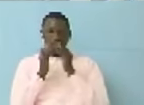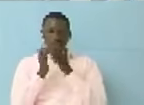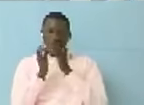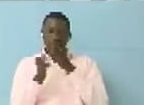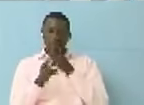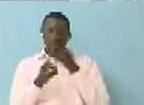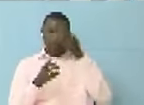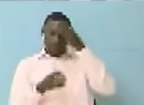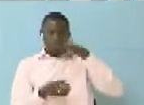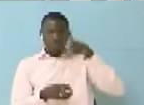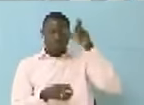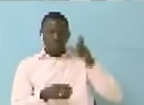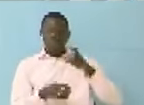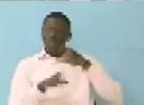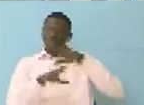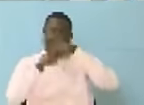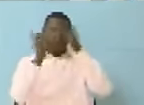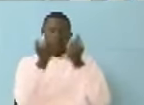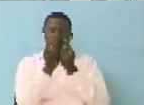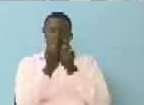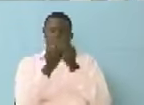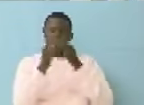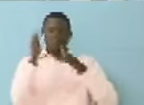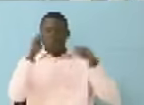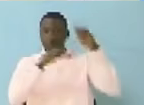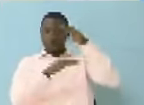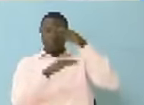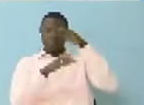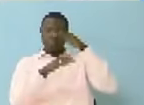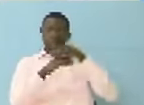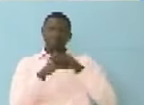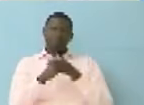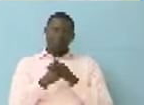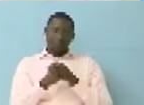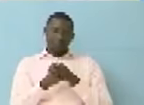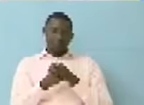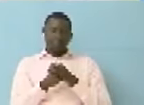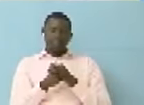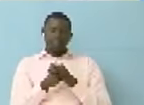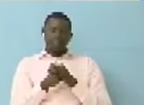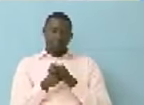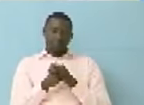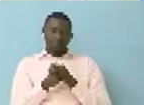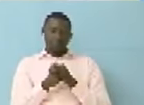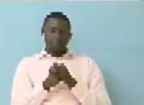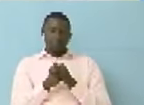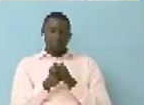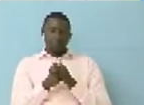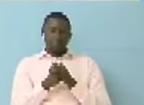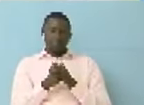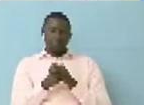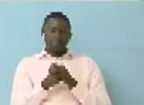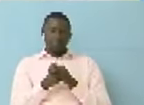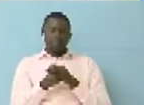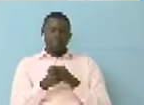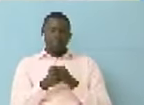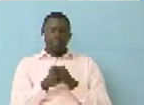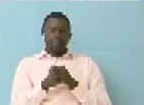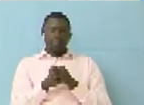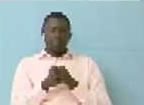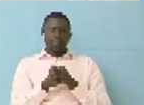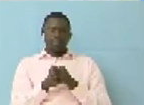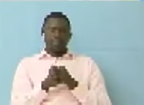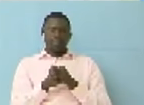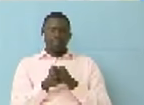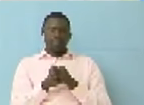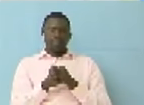that everything was above board. Anu ya fojango kuku mbeja beta atambita board la